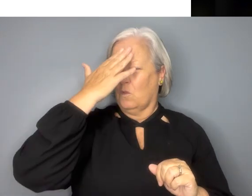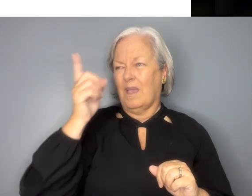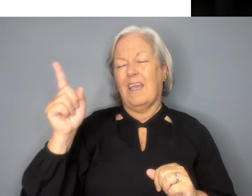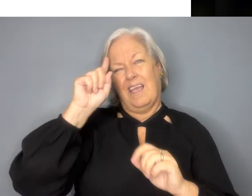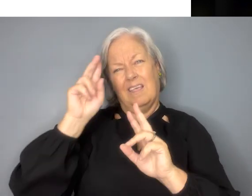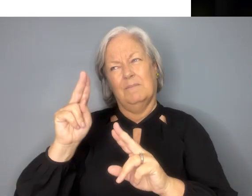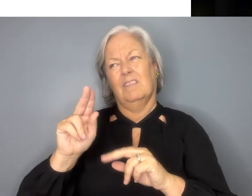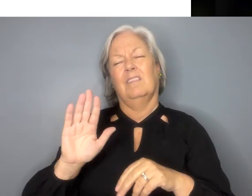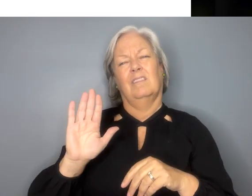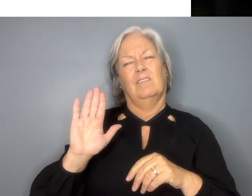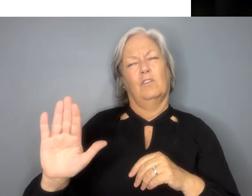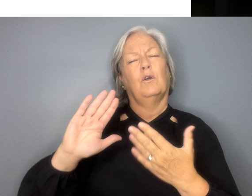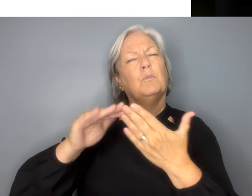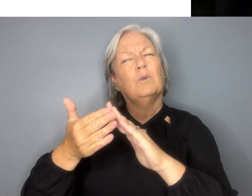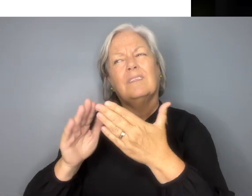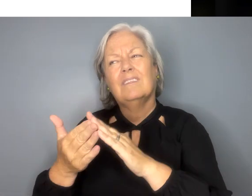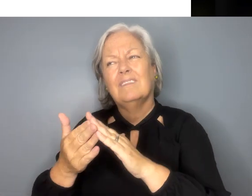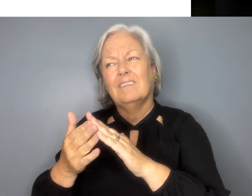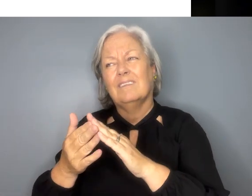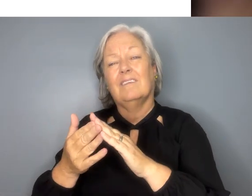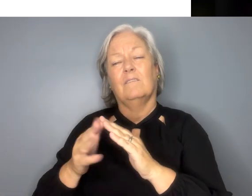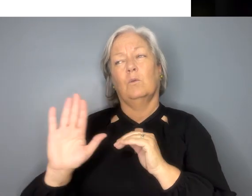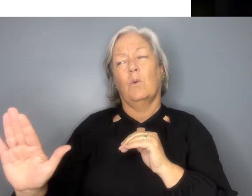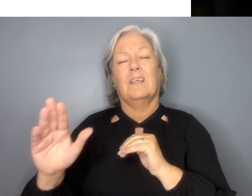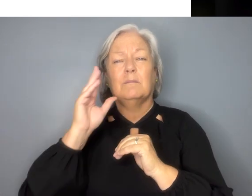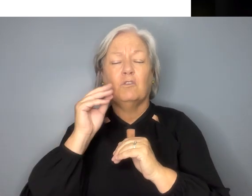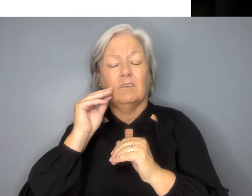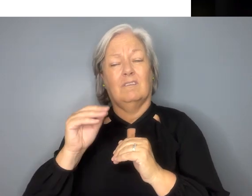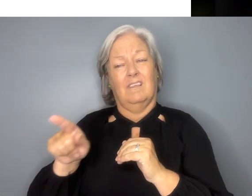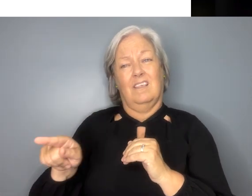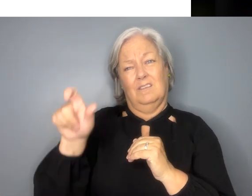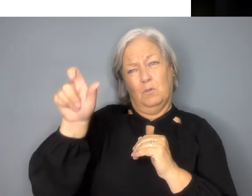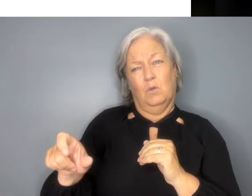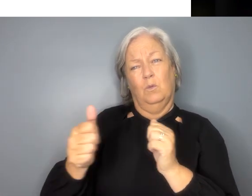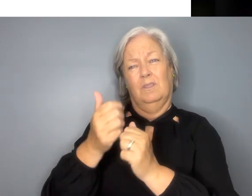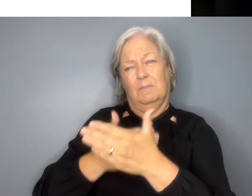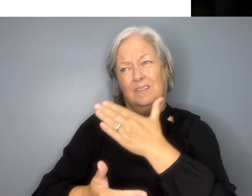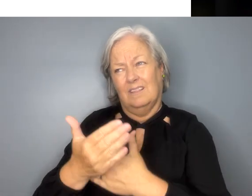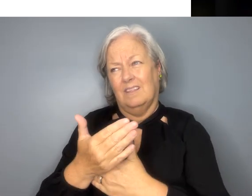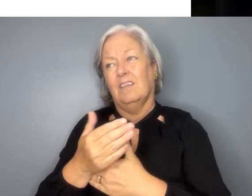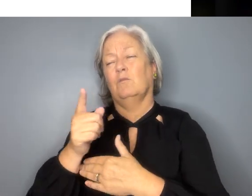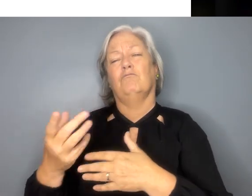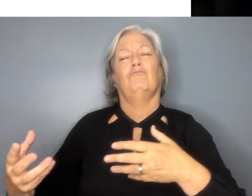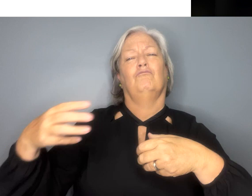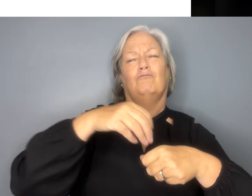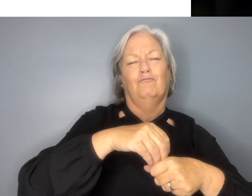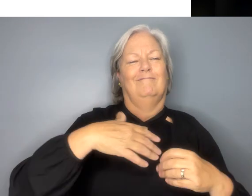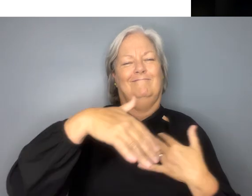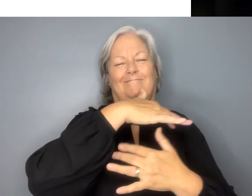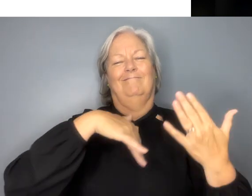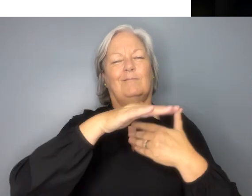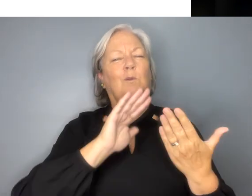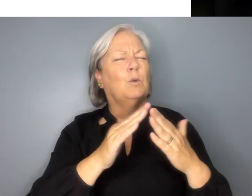has expectations from the medical community and society influenced both your experience as a person with disability as part of